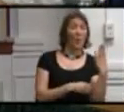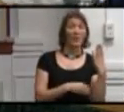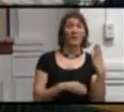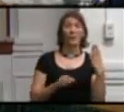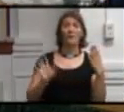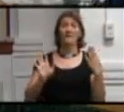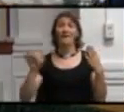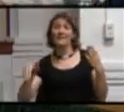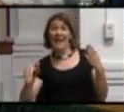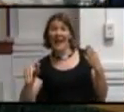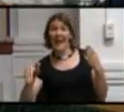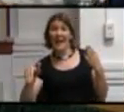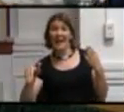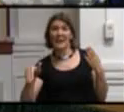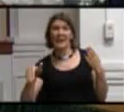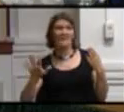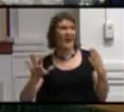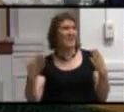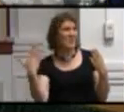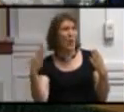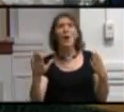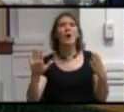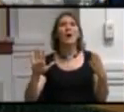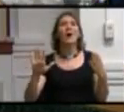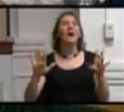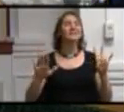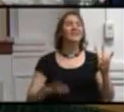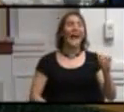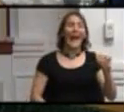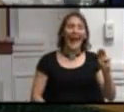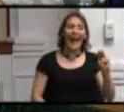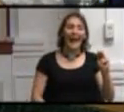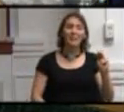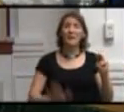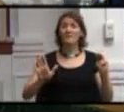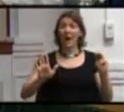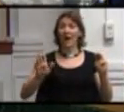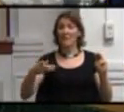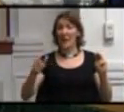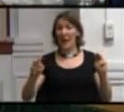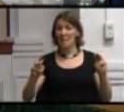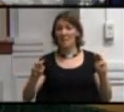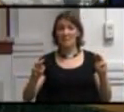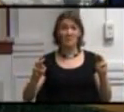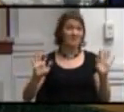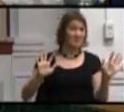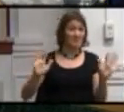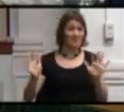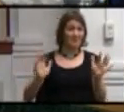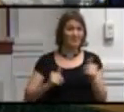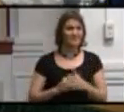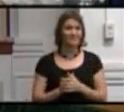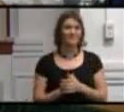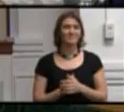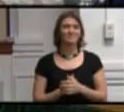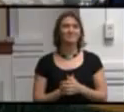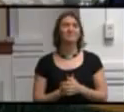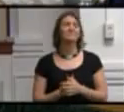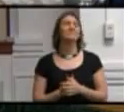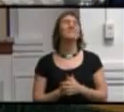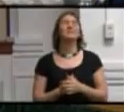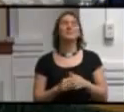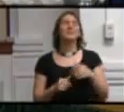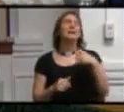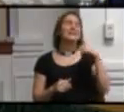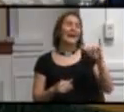5, whatever. A.M.? 7 a.m.? I'm up at 5 a.m., so... So if we, everybody